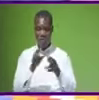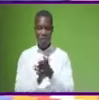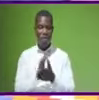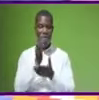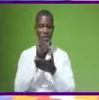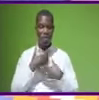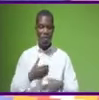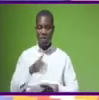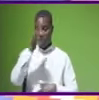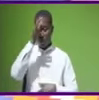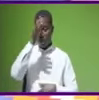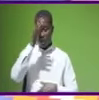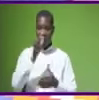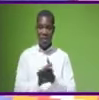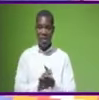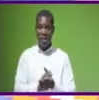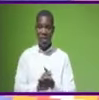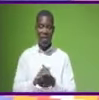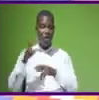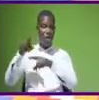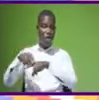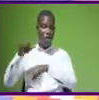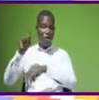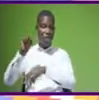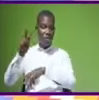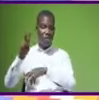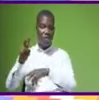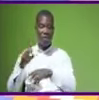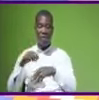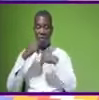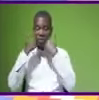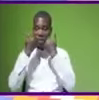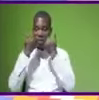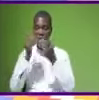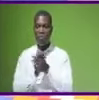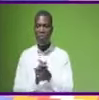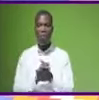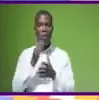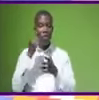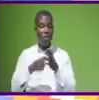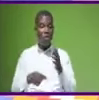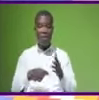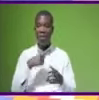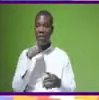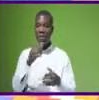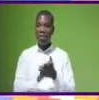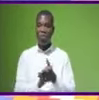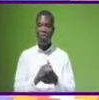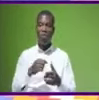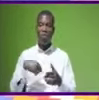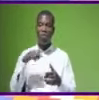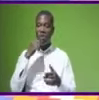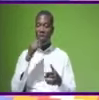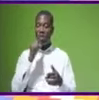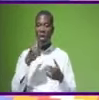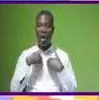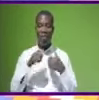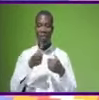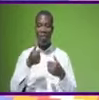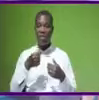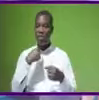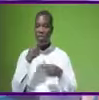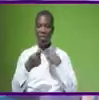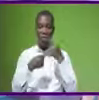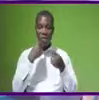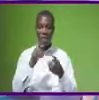Papa. Yami di for say, ebet na TV so ebune ni mwase. Na ya wakano, ye ni sheka, nemum, ye